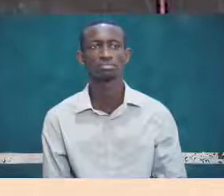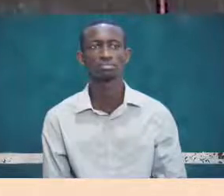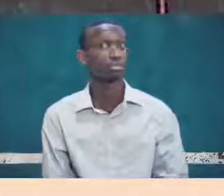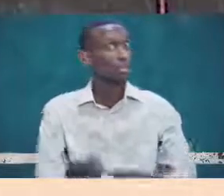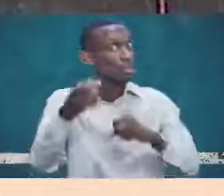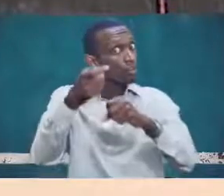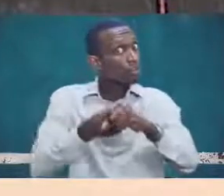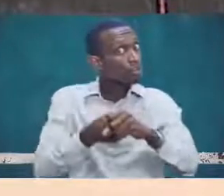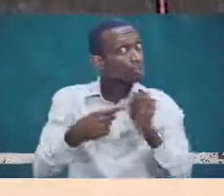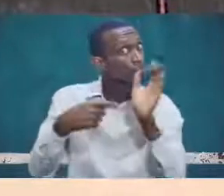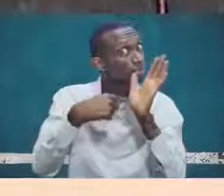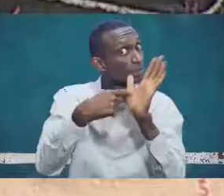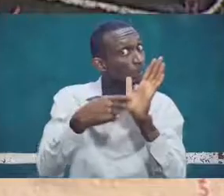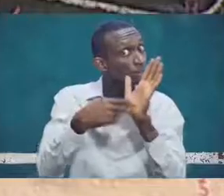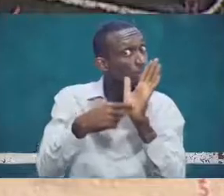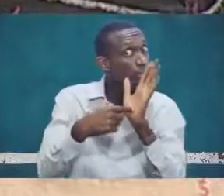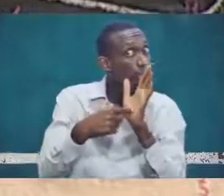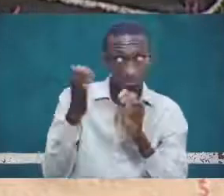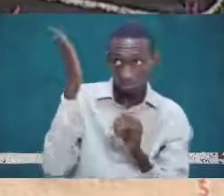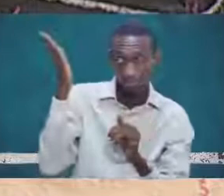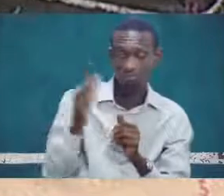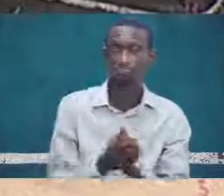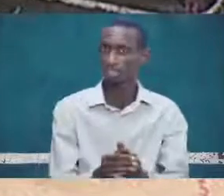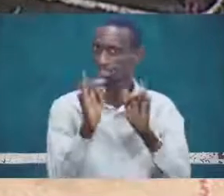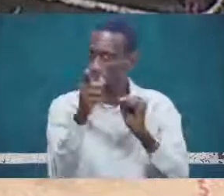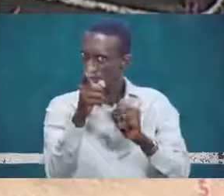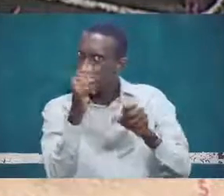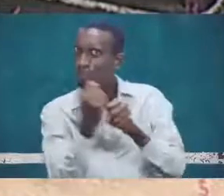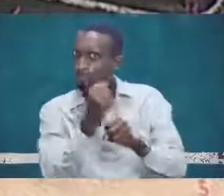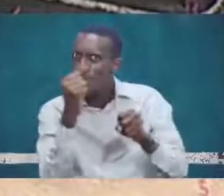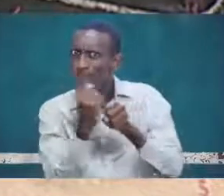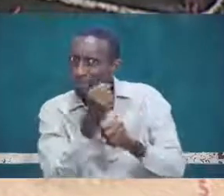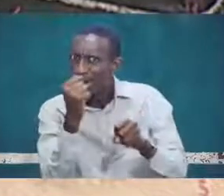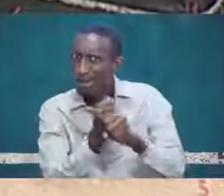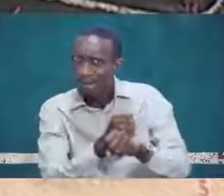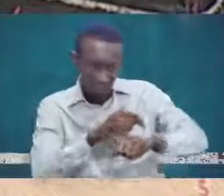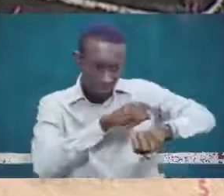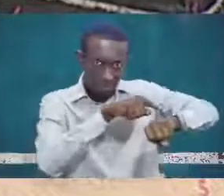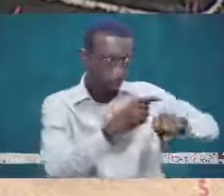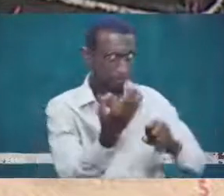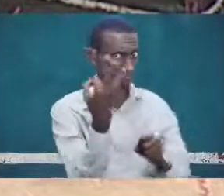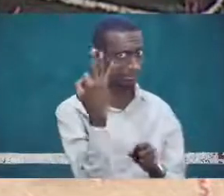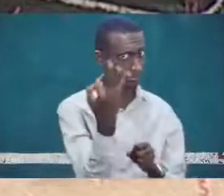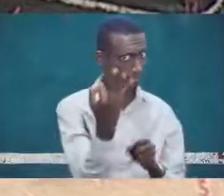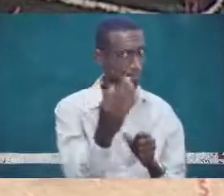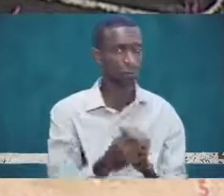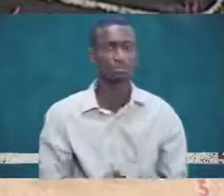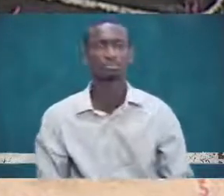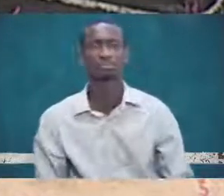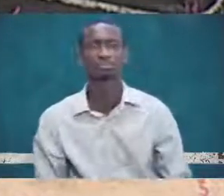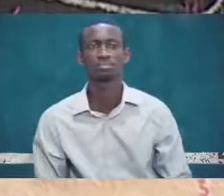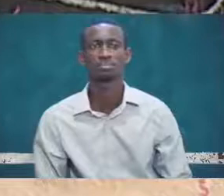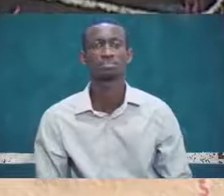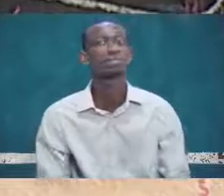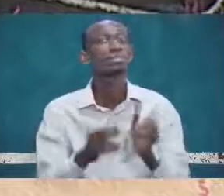From this example we have, if we work 3 hours, as I have considered it as constant of proportionality, it will be